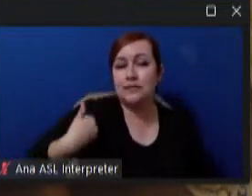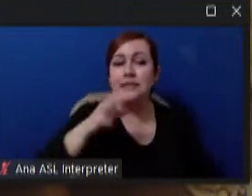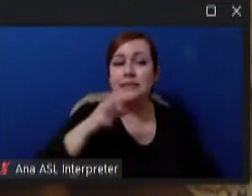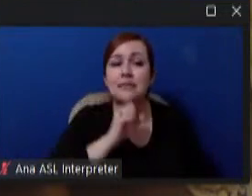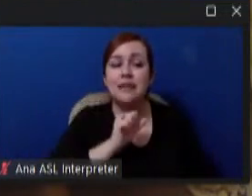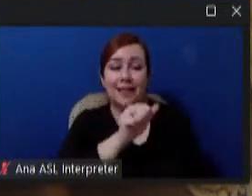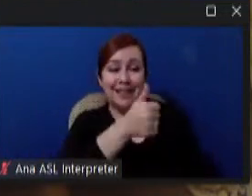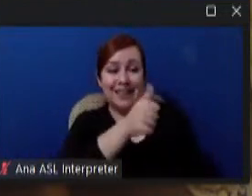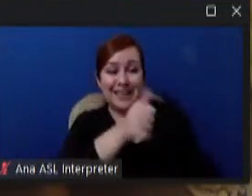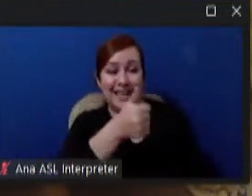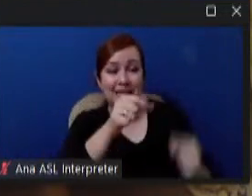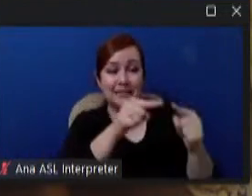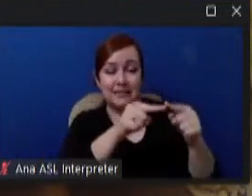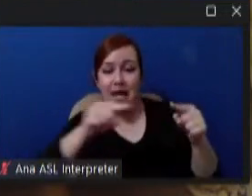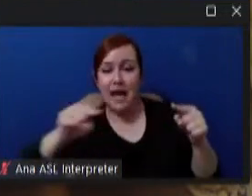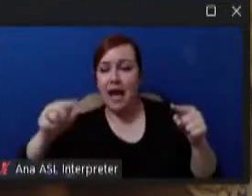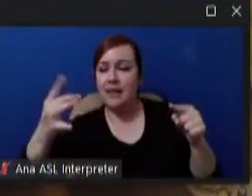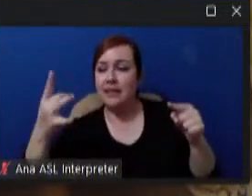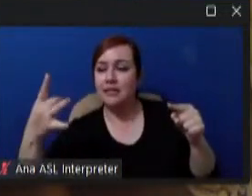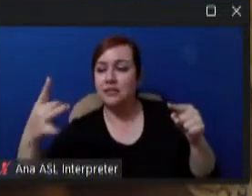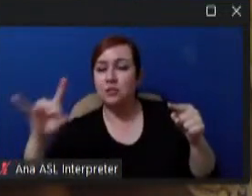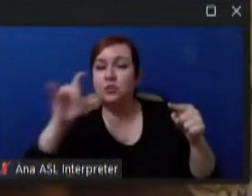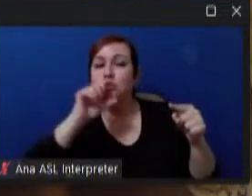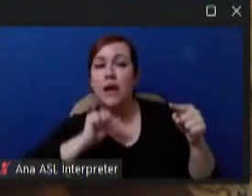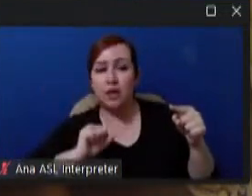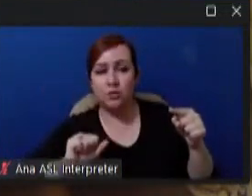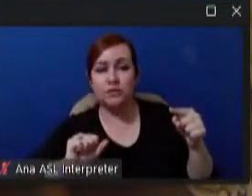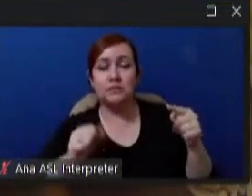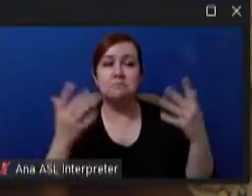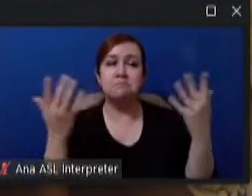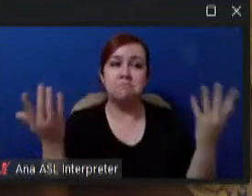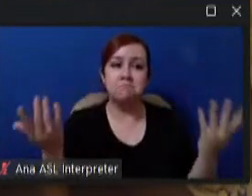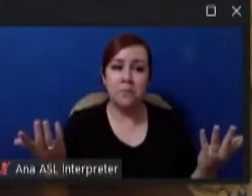are among girls from ages 10 through 19.